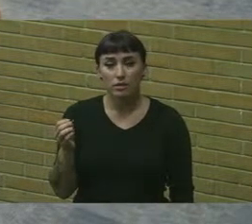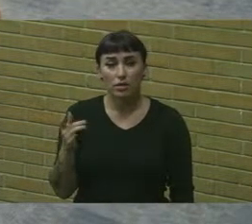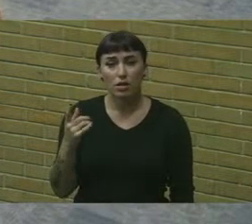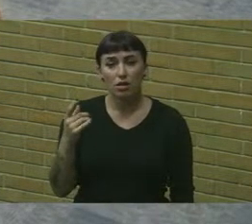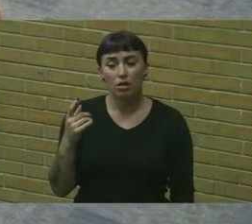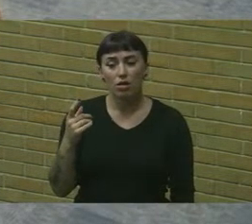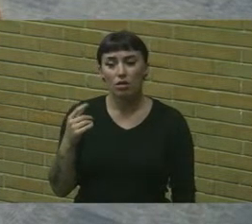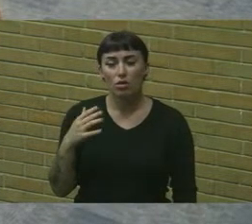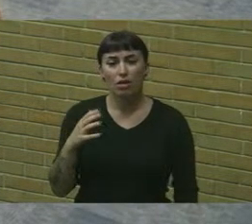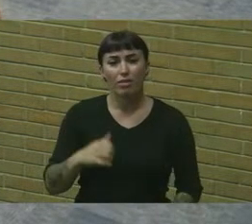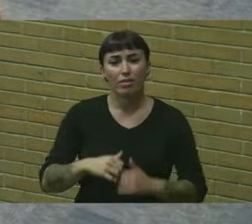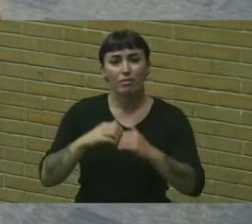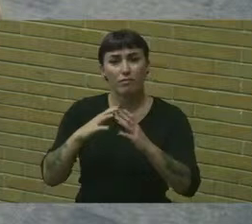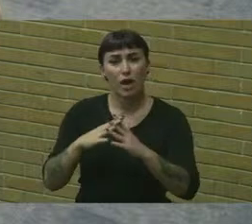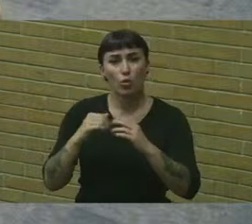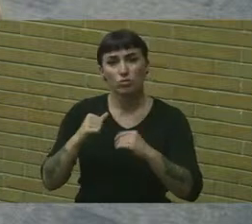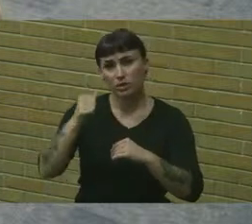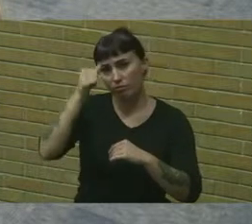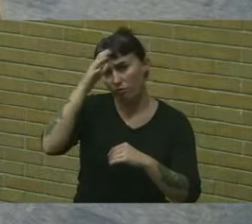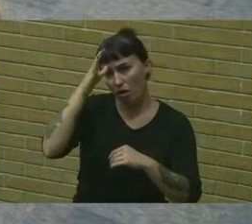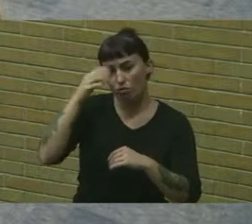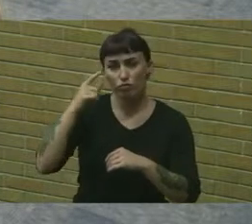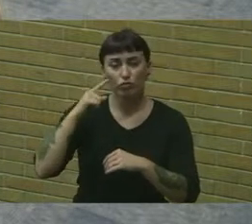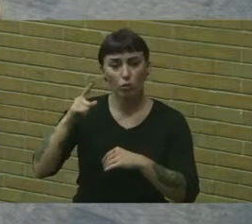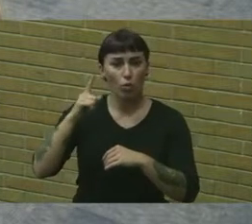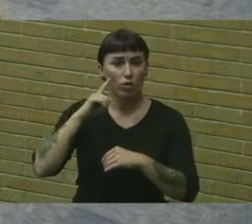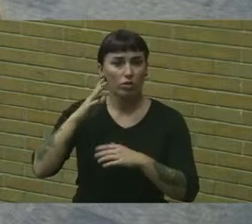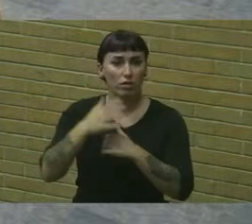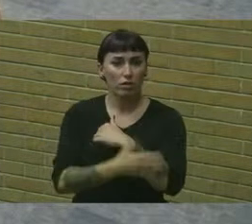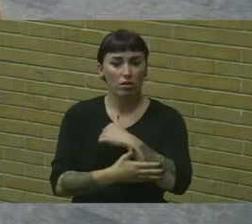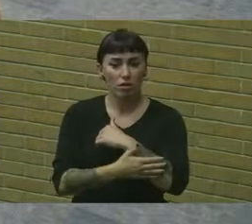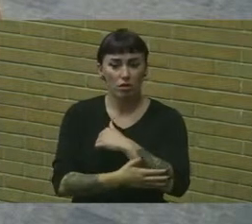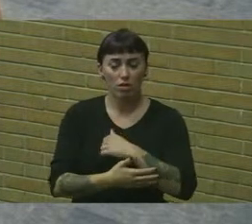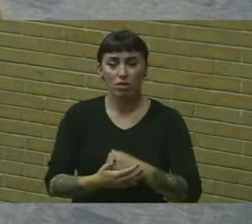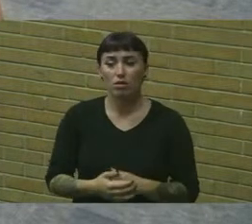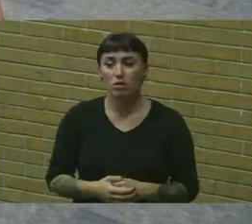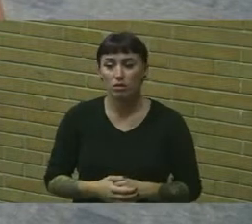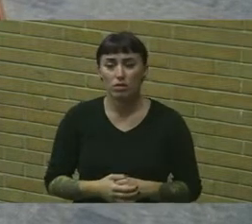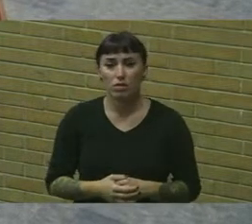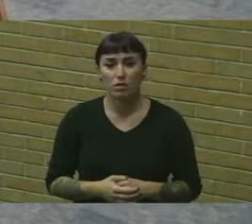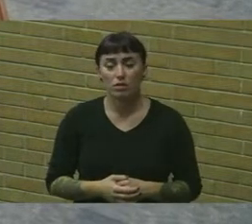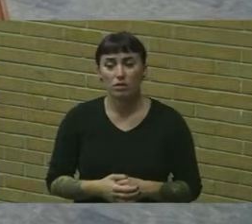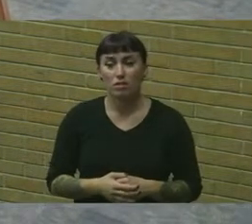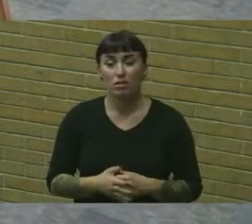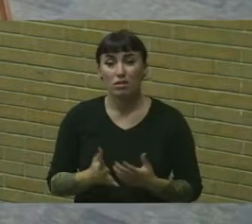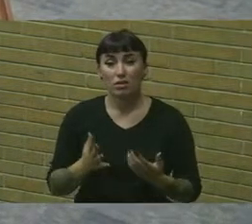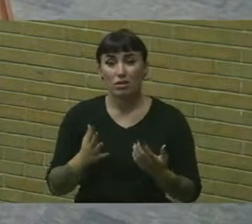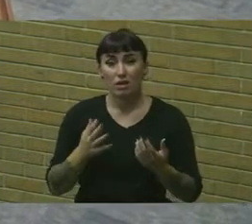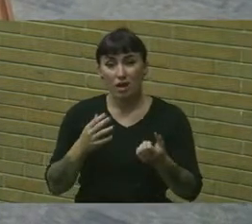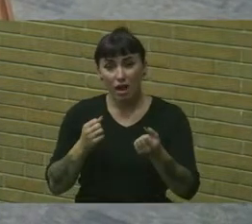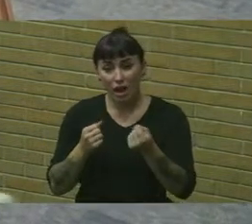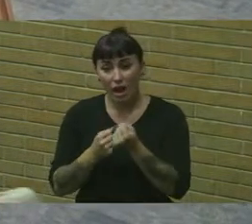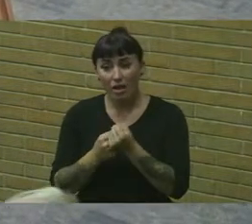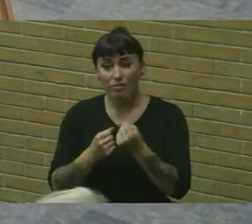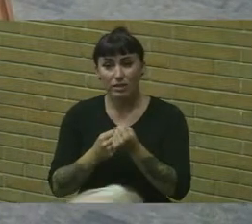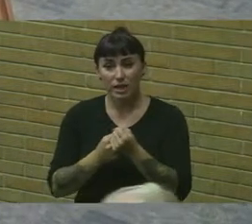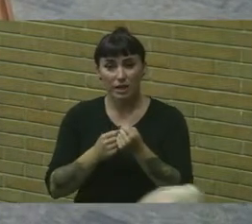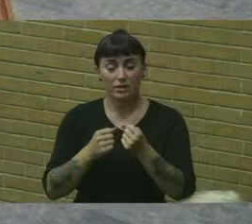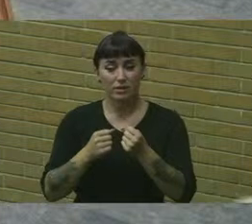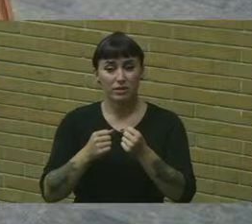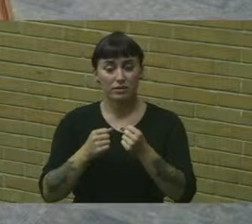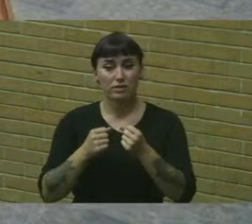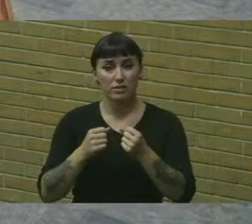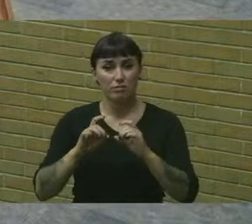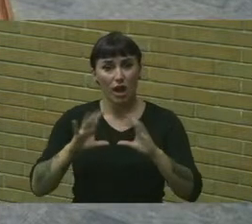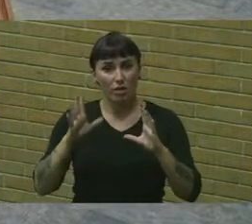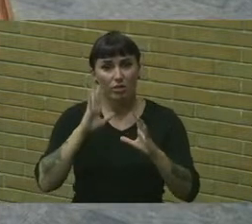The founding fathers of this country advocated violence. They went through and they ended the